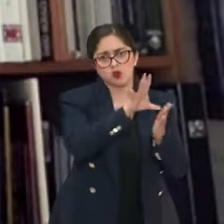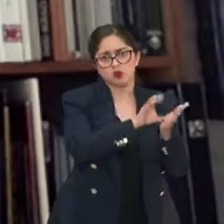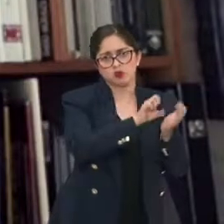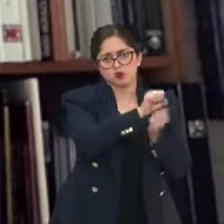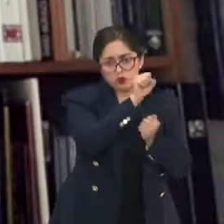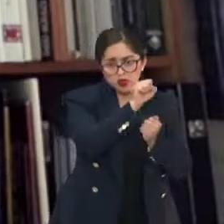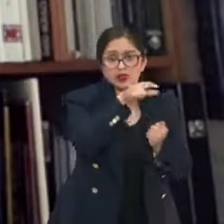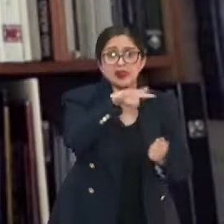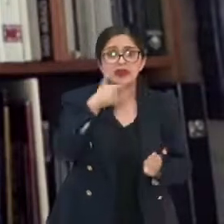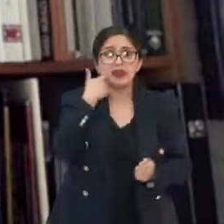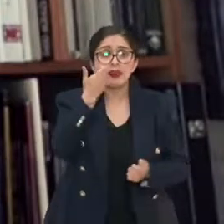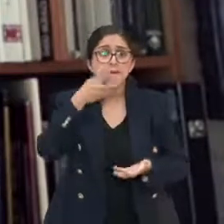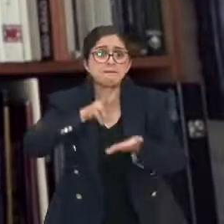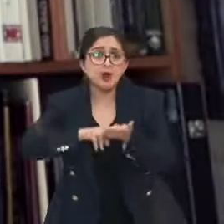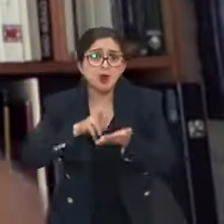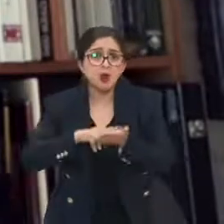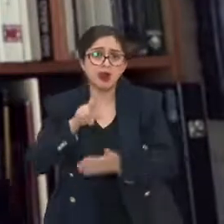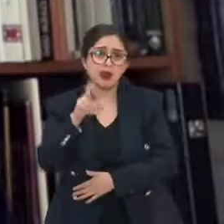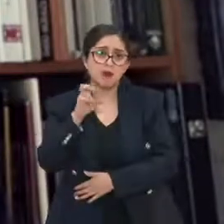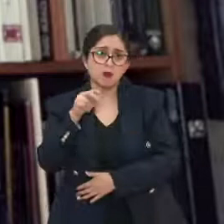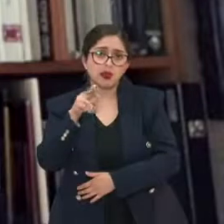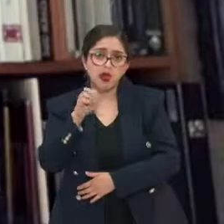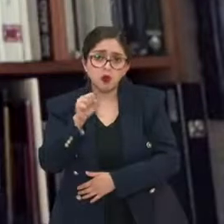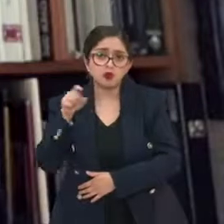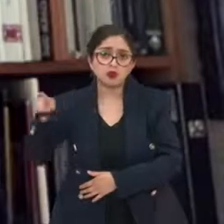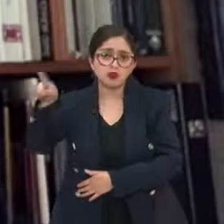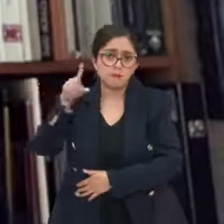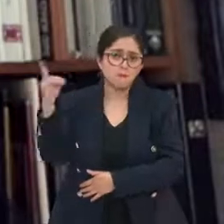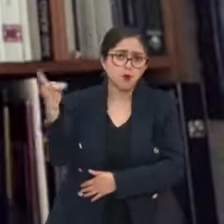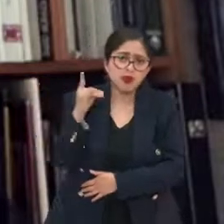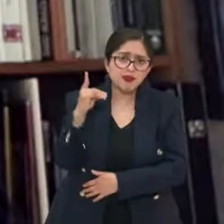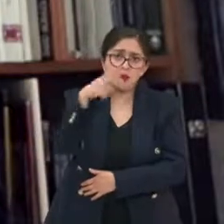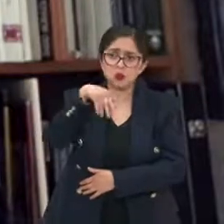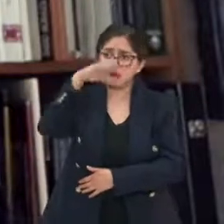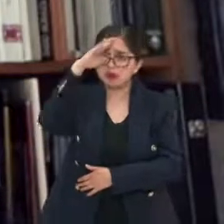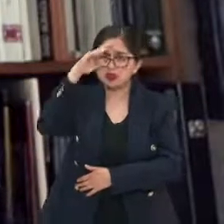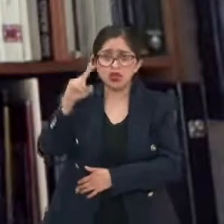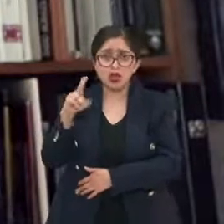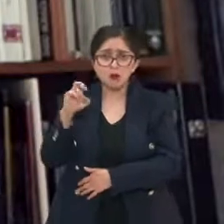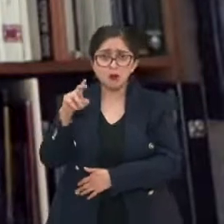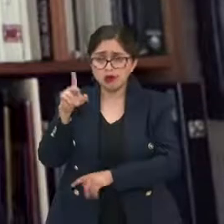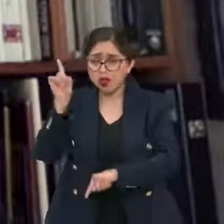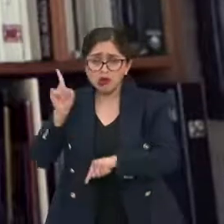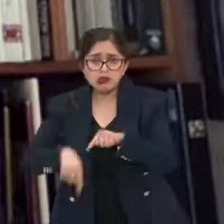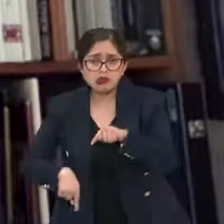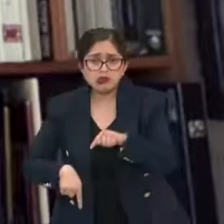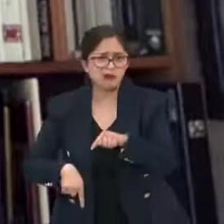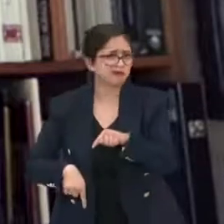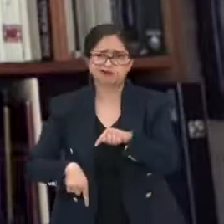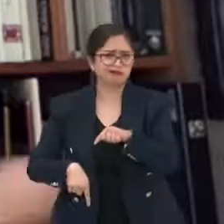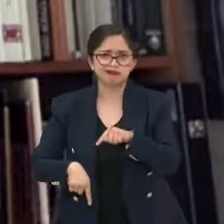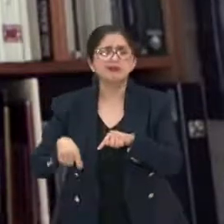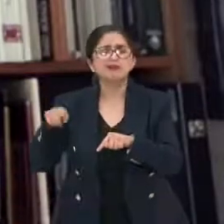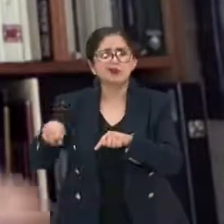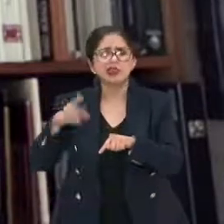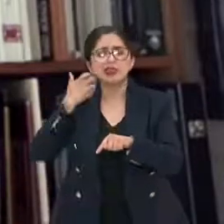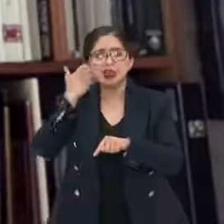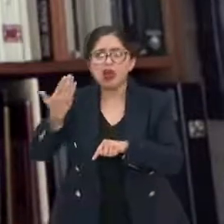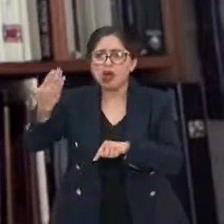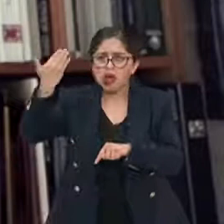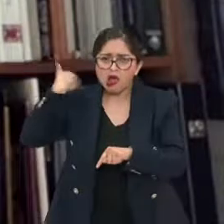constitutional values, that would like to recover the republican values of Bolivia, not because there is no republic, but because